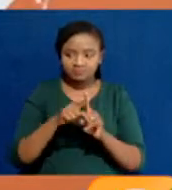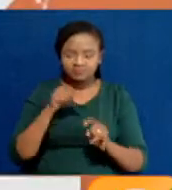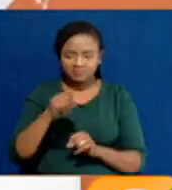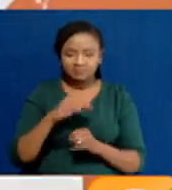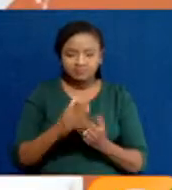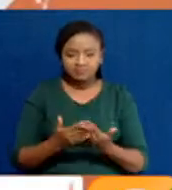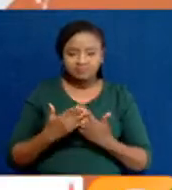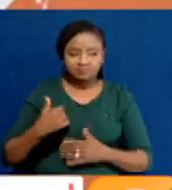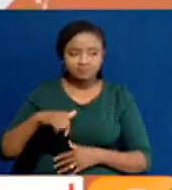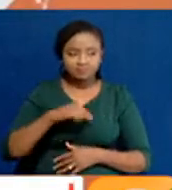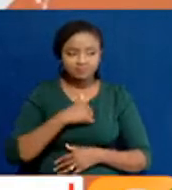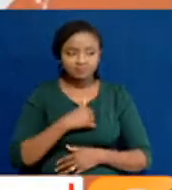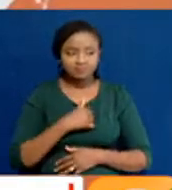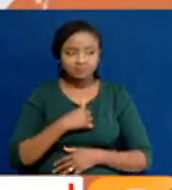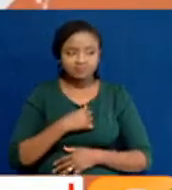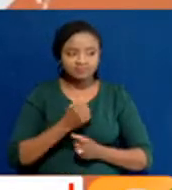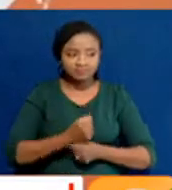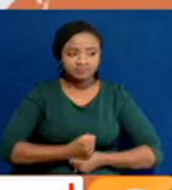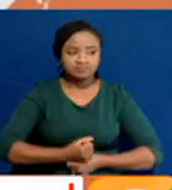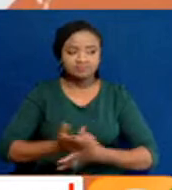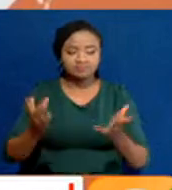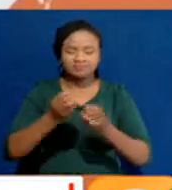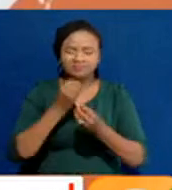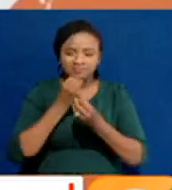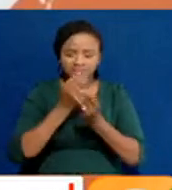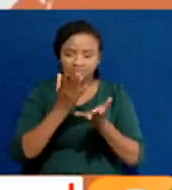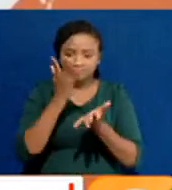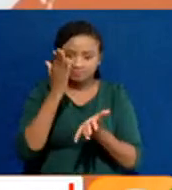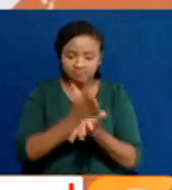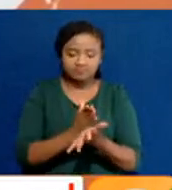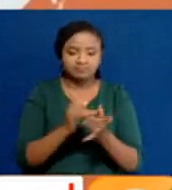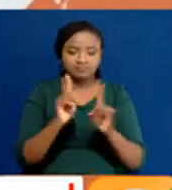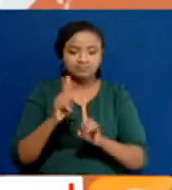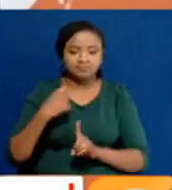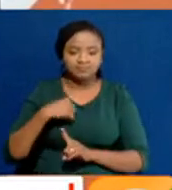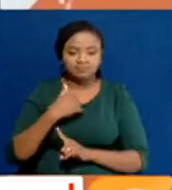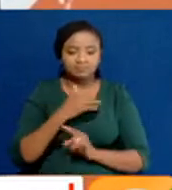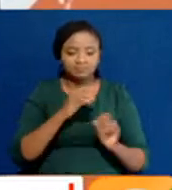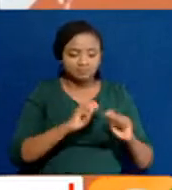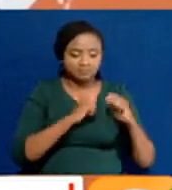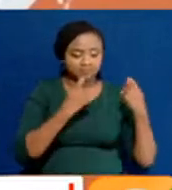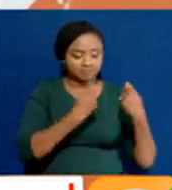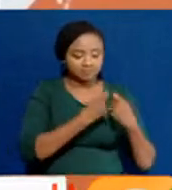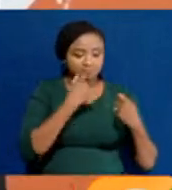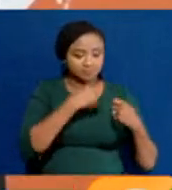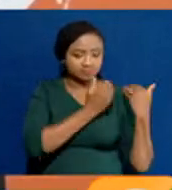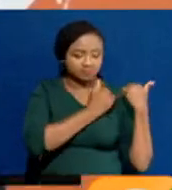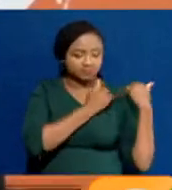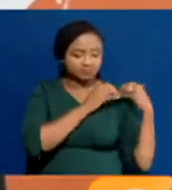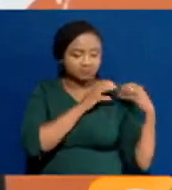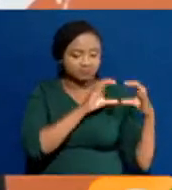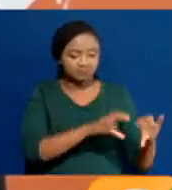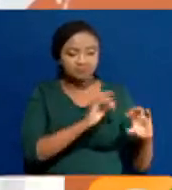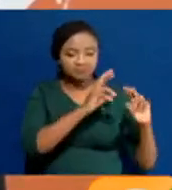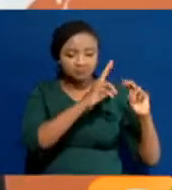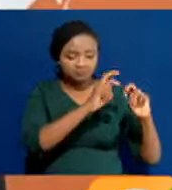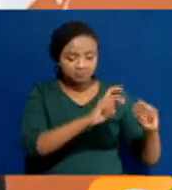able to disseminate what we find out. We have an arm in research where we are able to also just research on